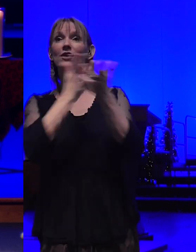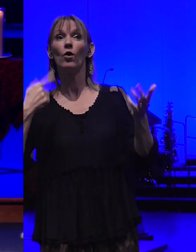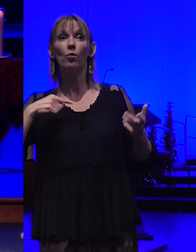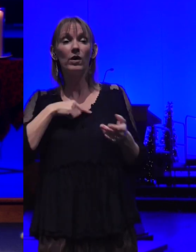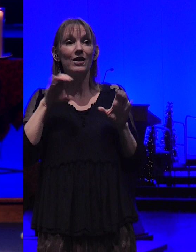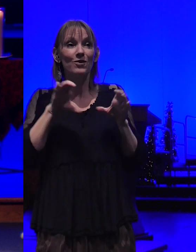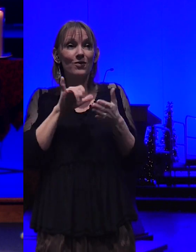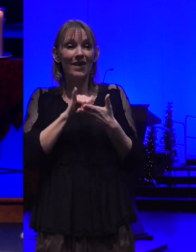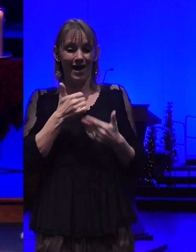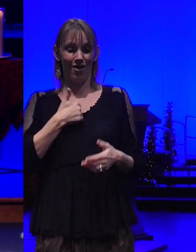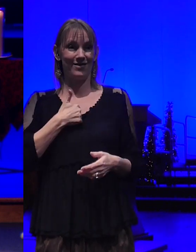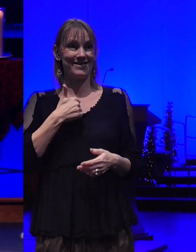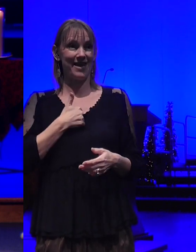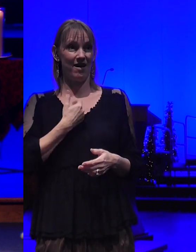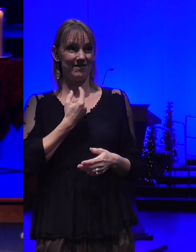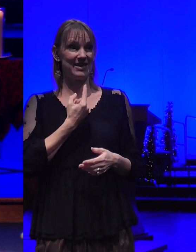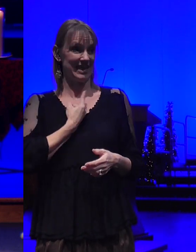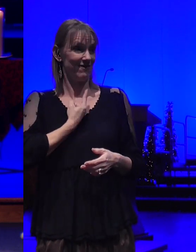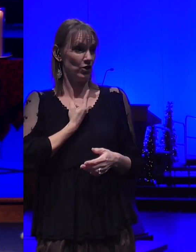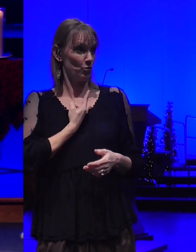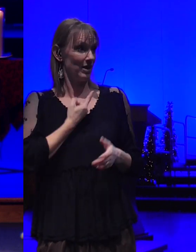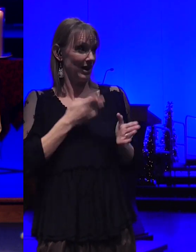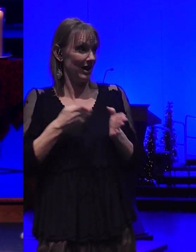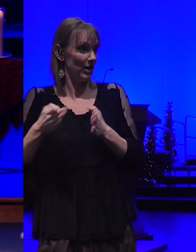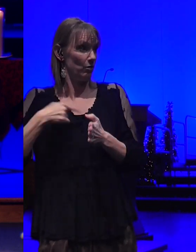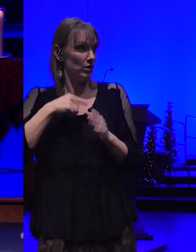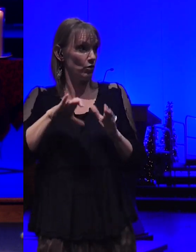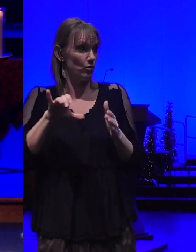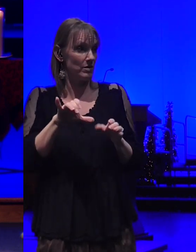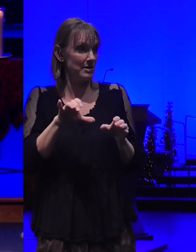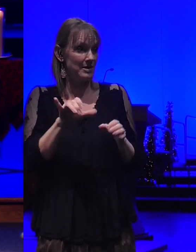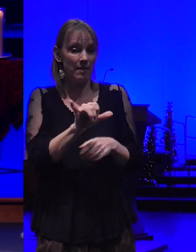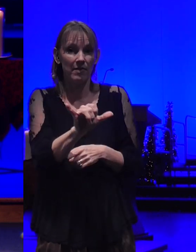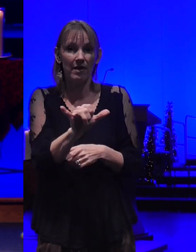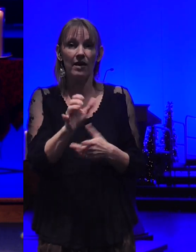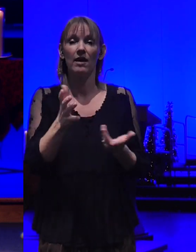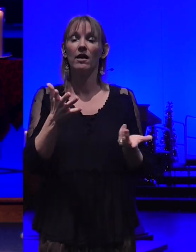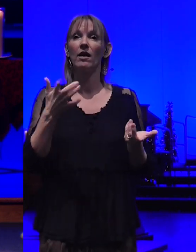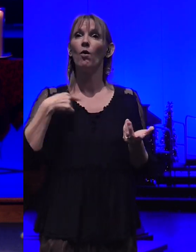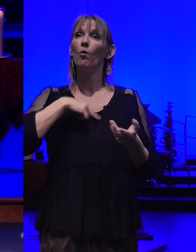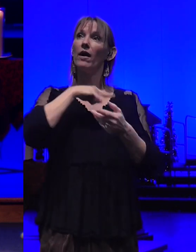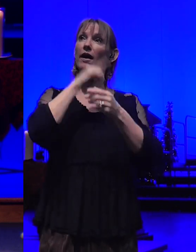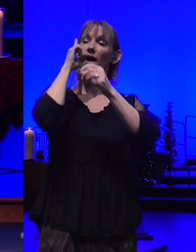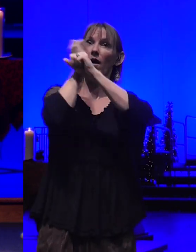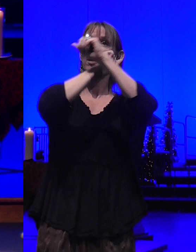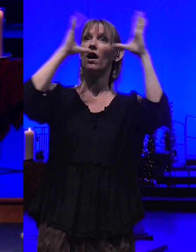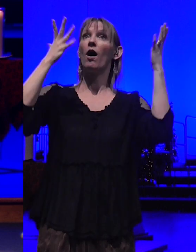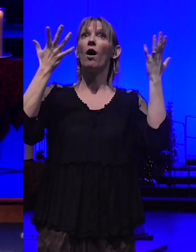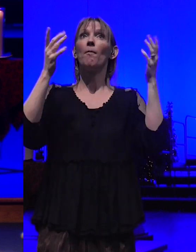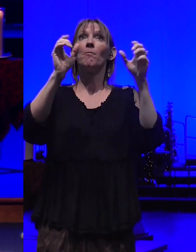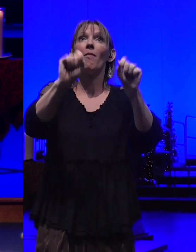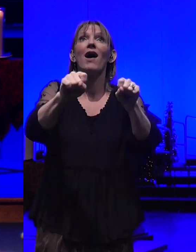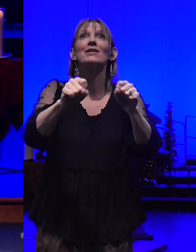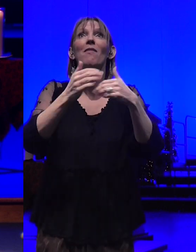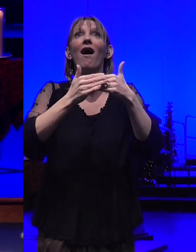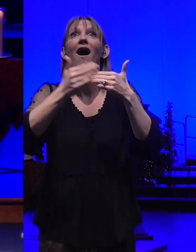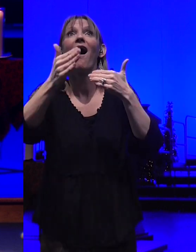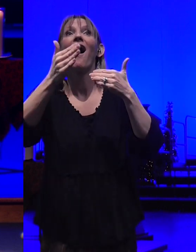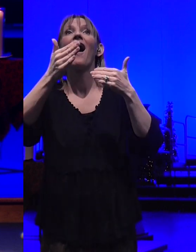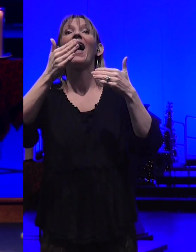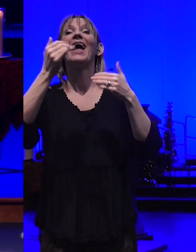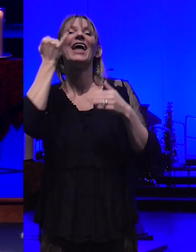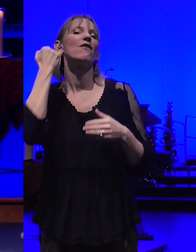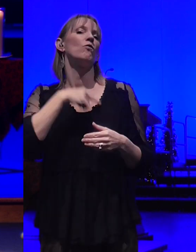do that individually. We want to grow. We imagine what could be, as long as we don't have to change things.